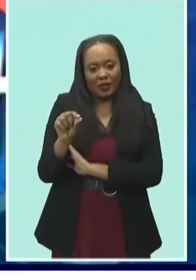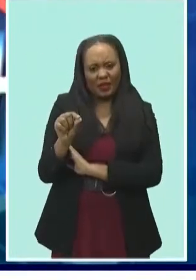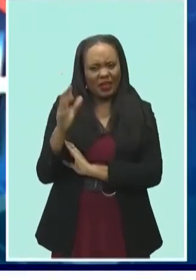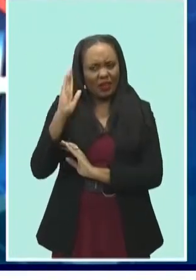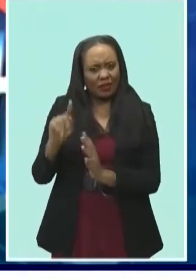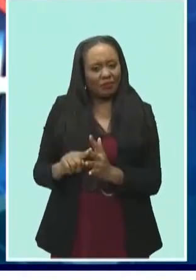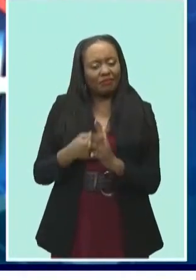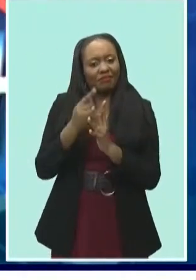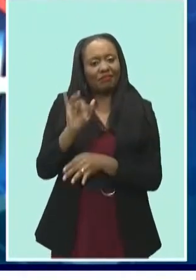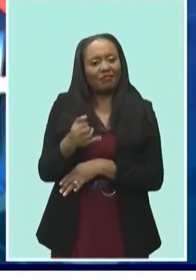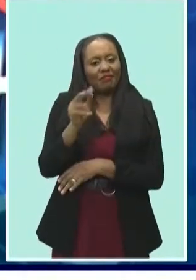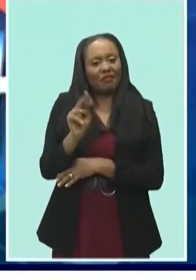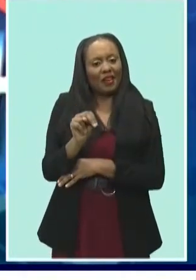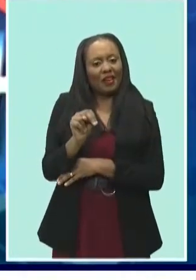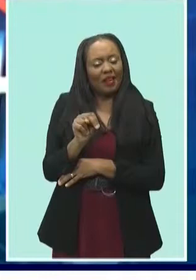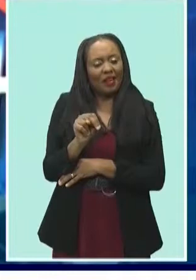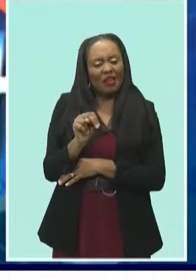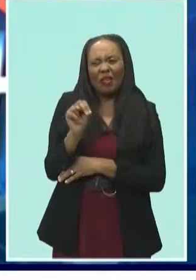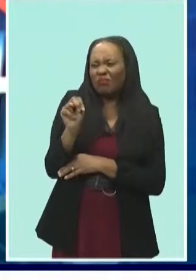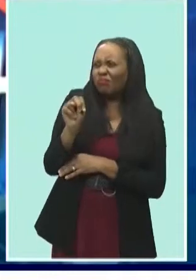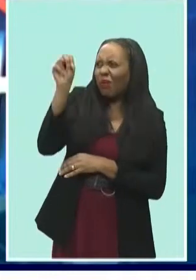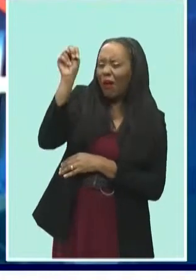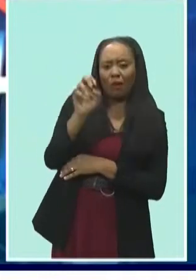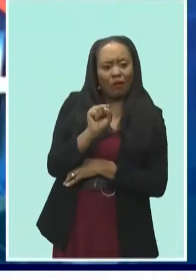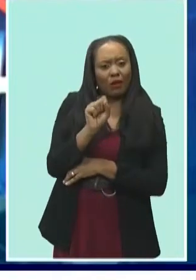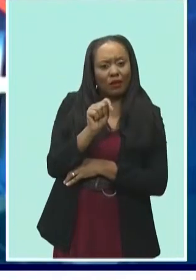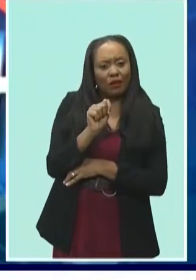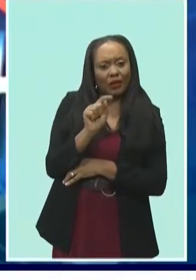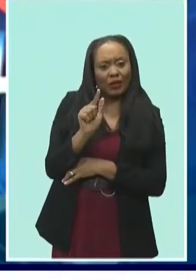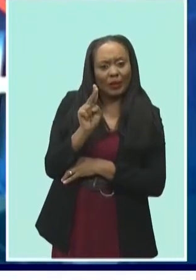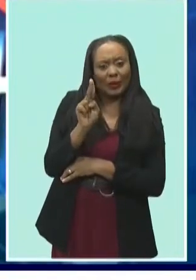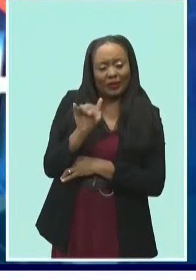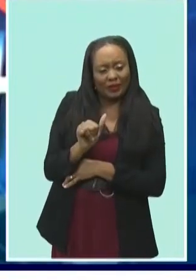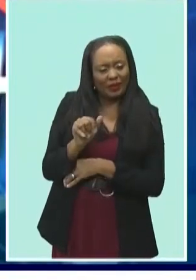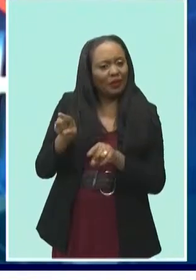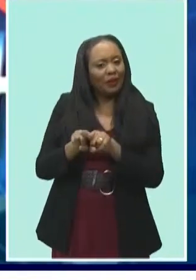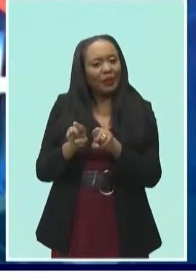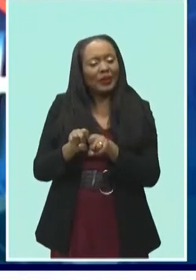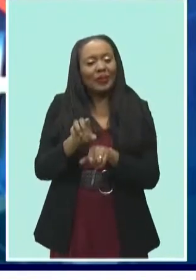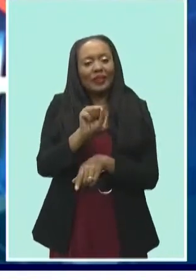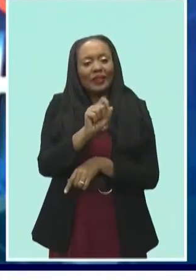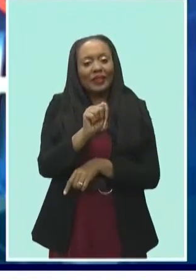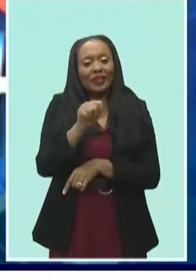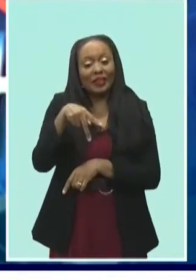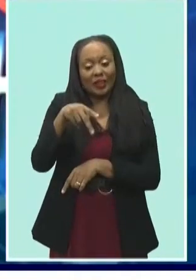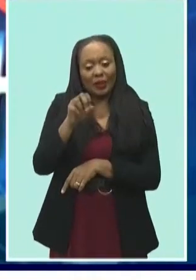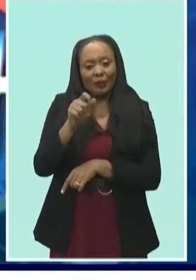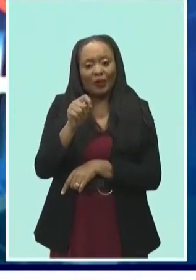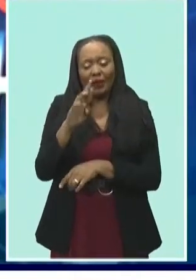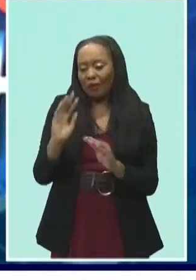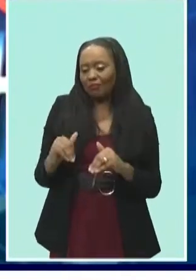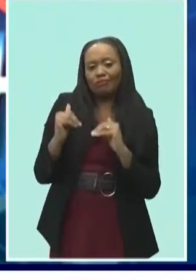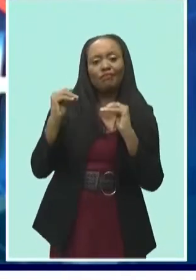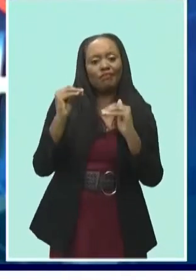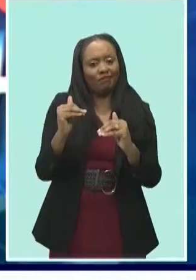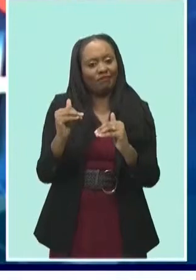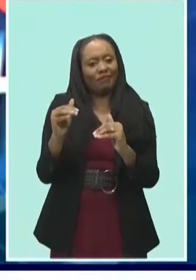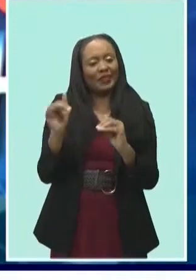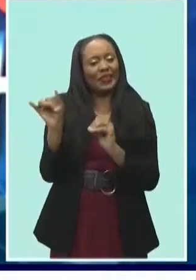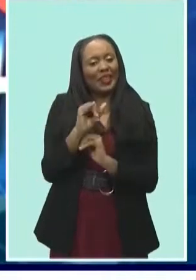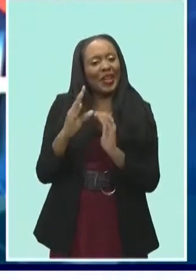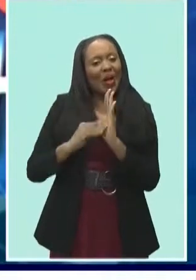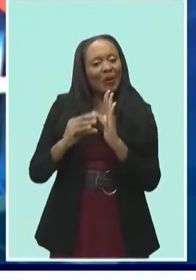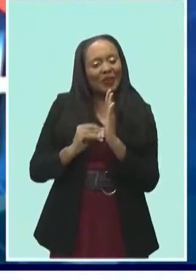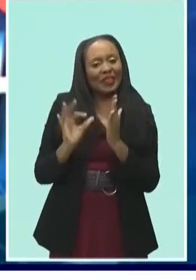of activities in the island's northernmost parish, and St. Peter is expected to maintain the high standard set when its turn comes